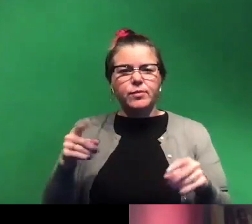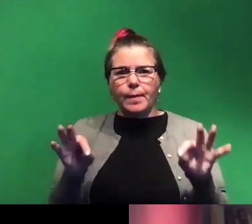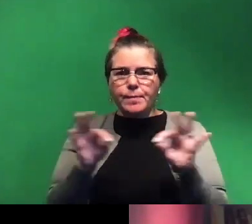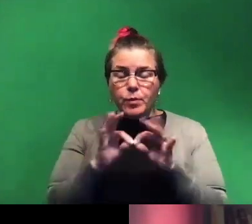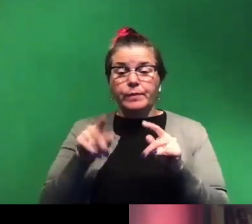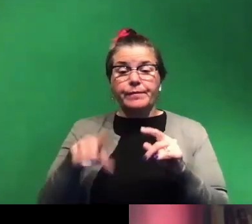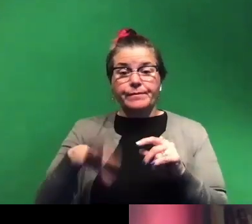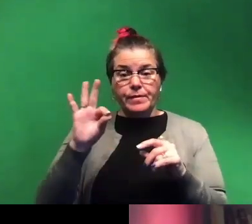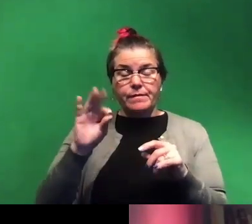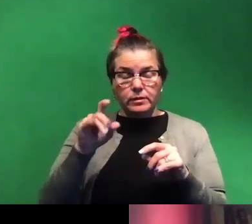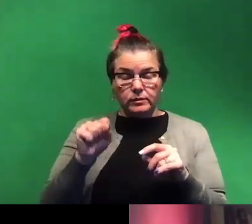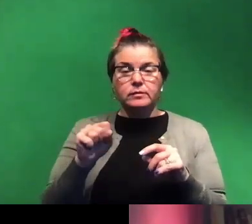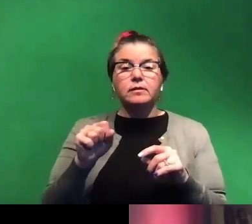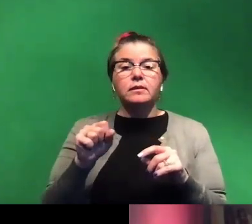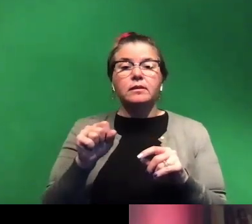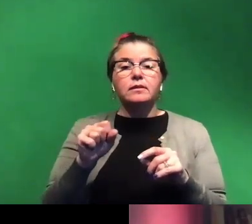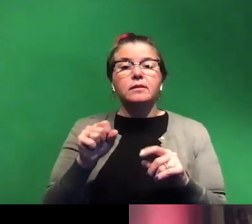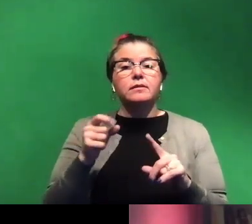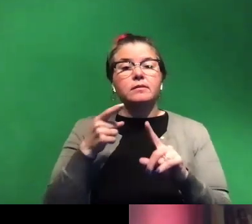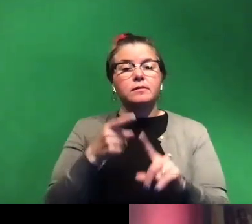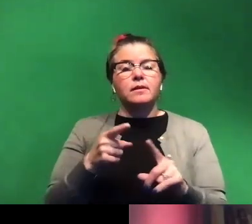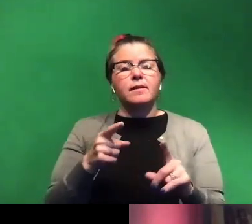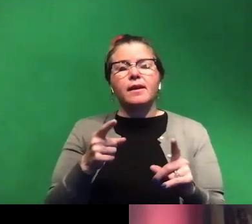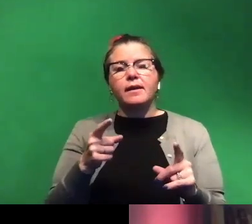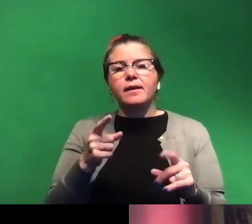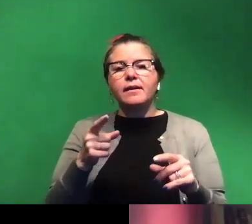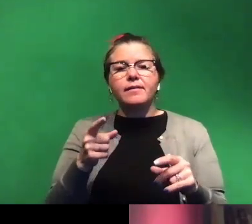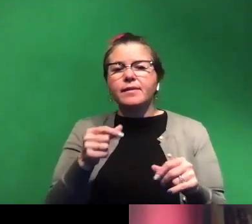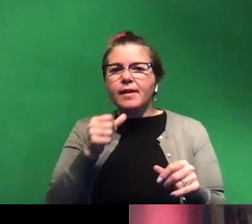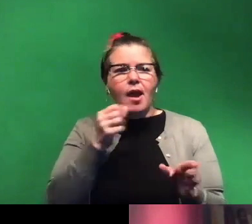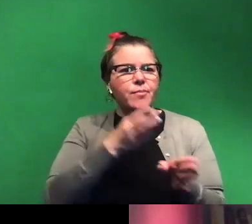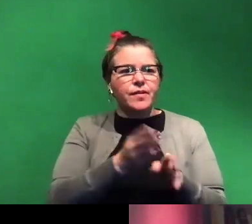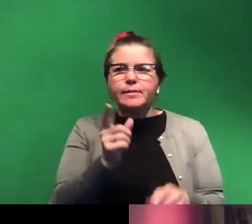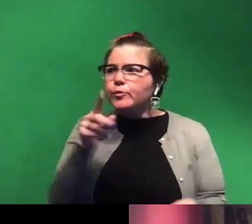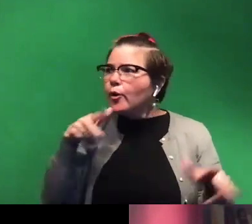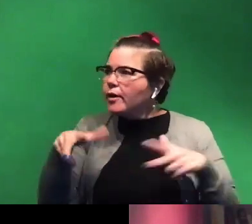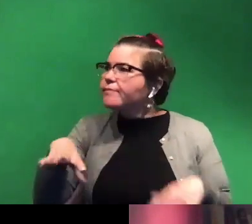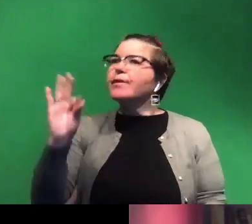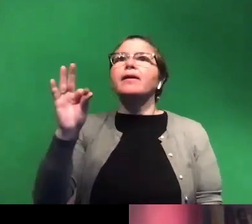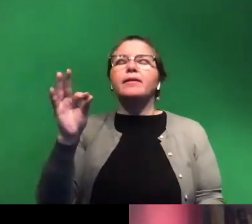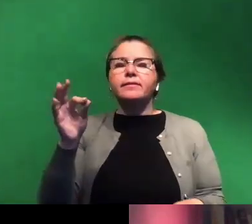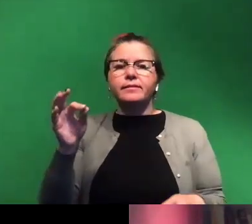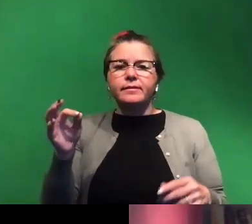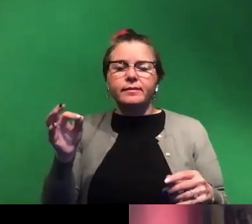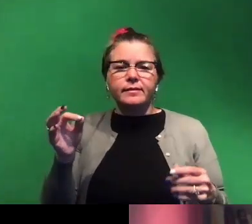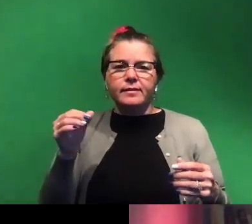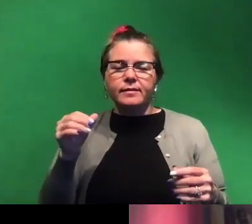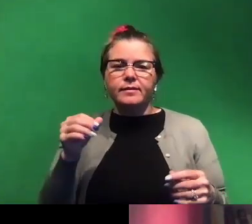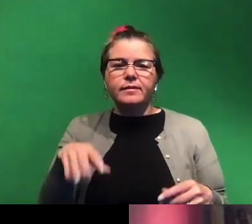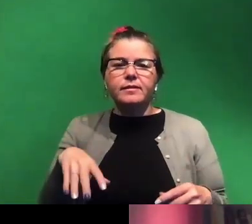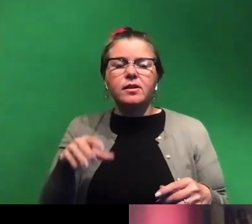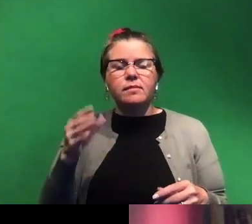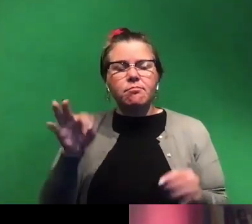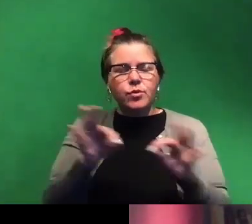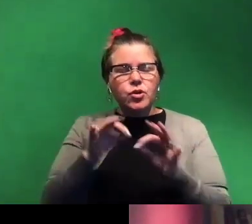fossils, or especially when someone like an amateur paleontologist or someone just walking around finds fossils, which happens all the time, that we know where that